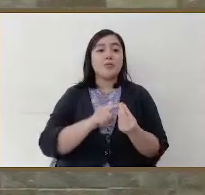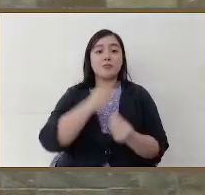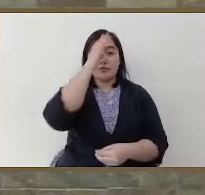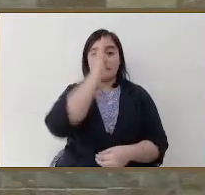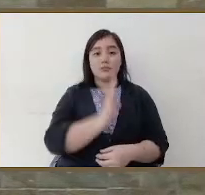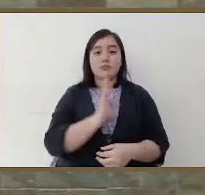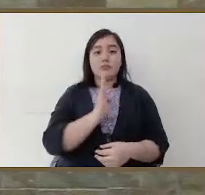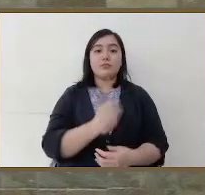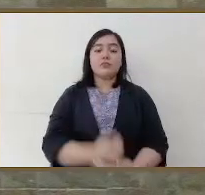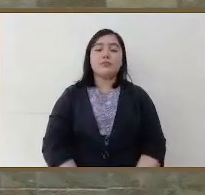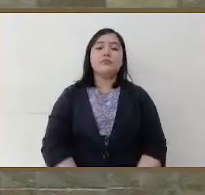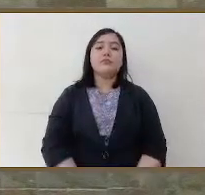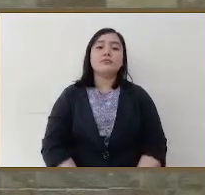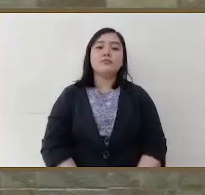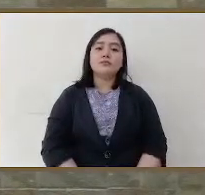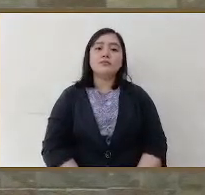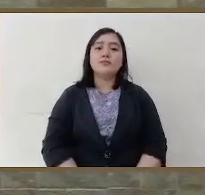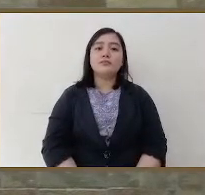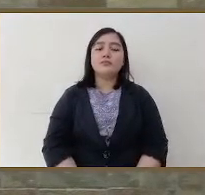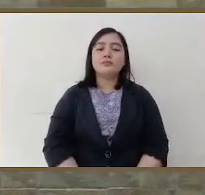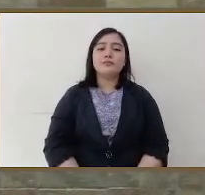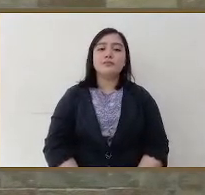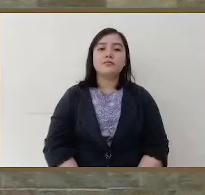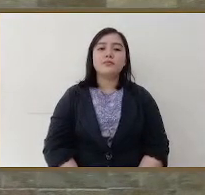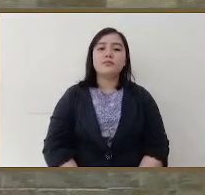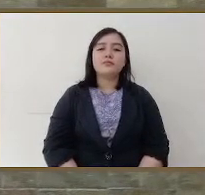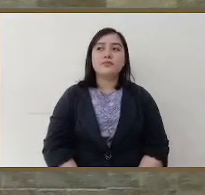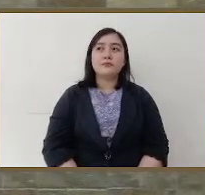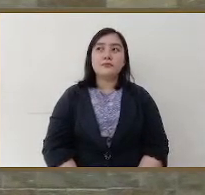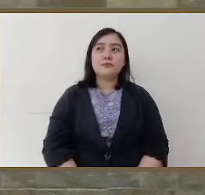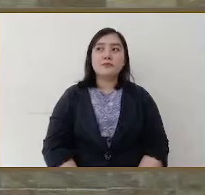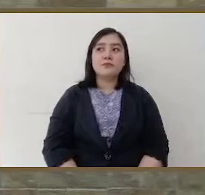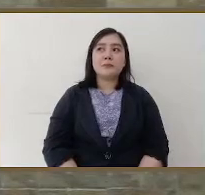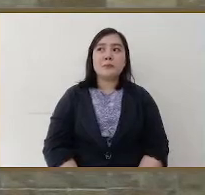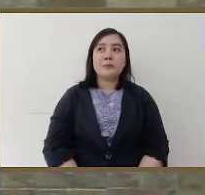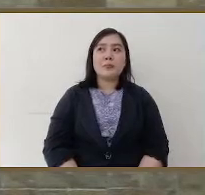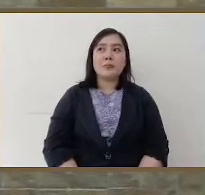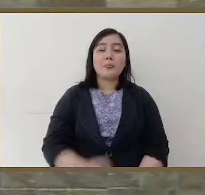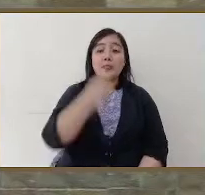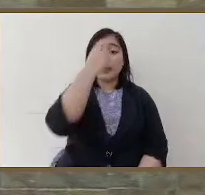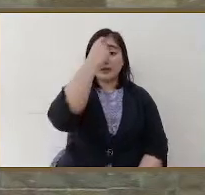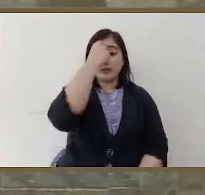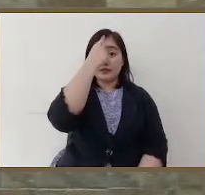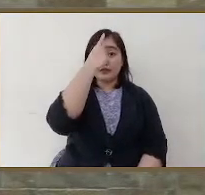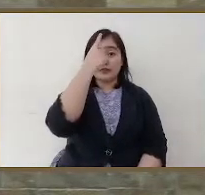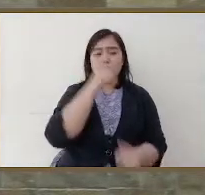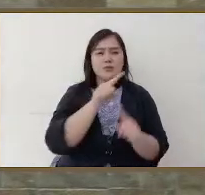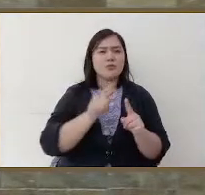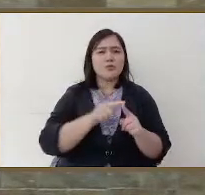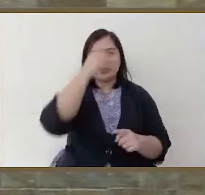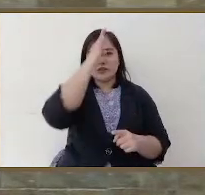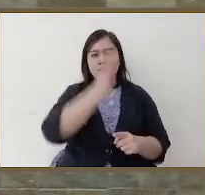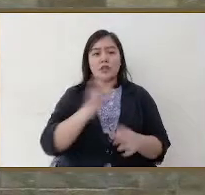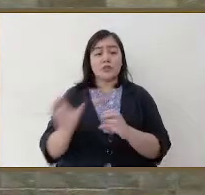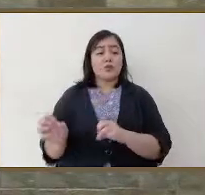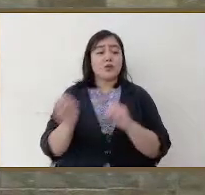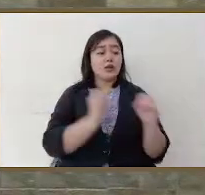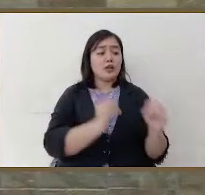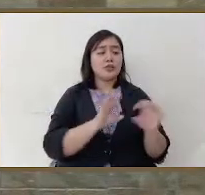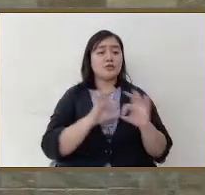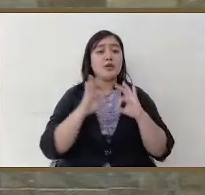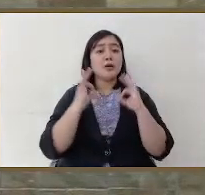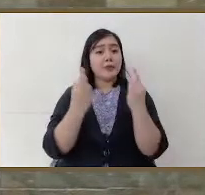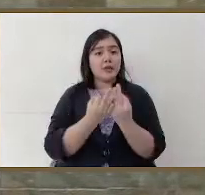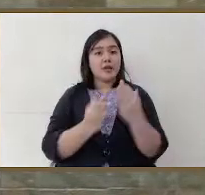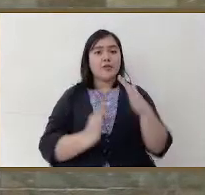Mga kapatid, nauunawaan po natin from the very beginning. When God established the family, we understand that the foundation of the family